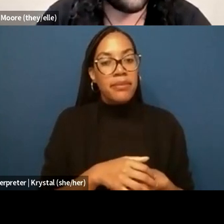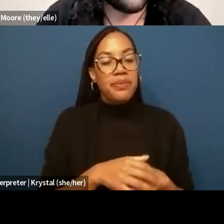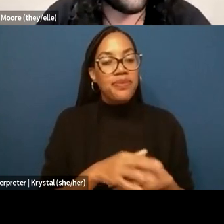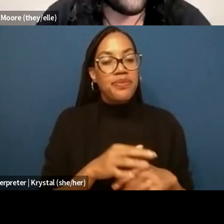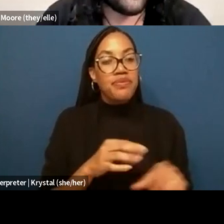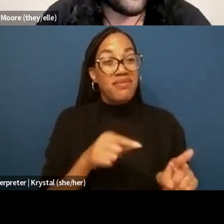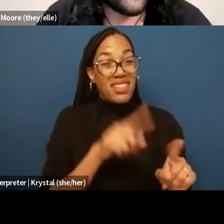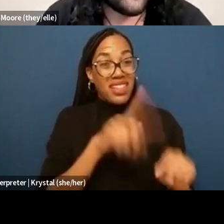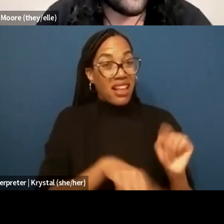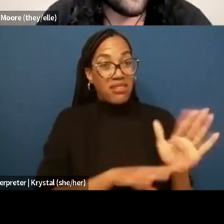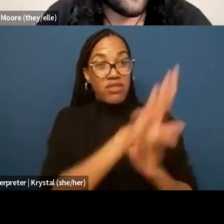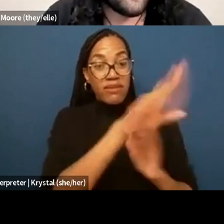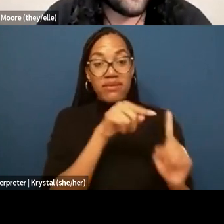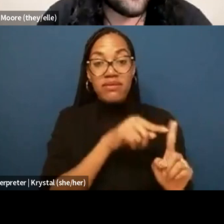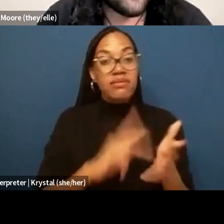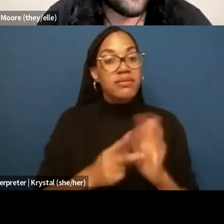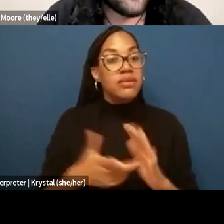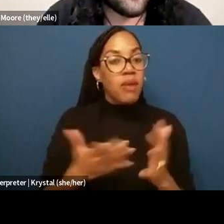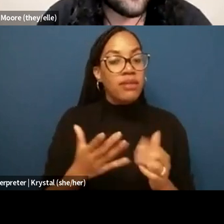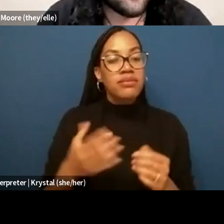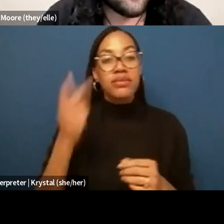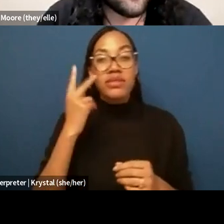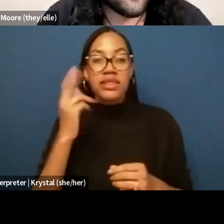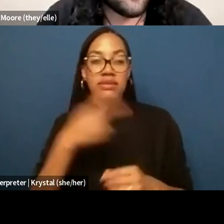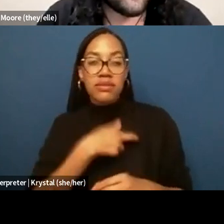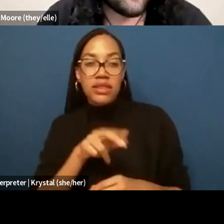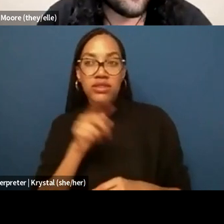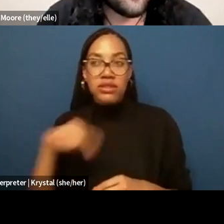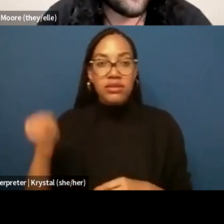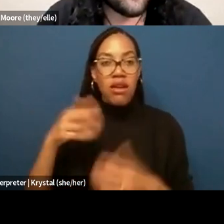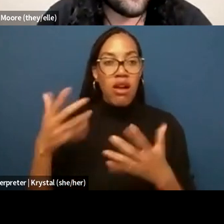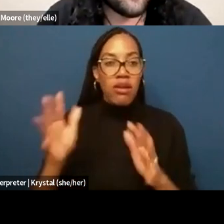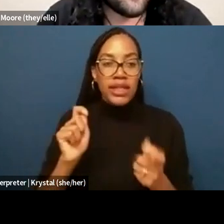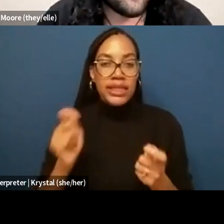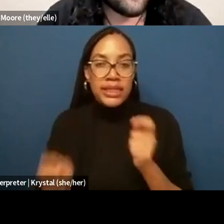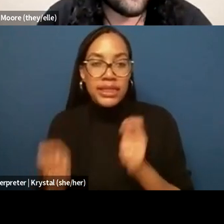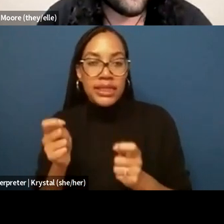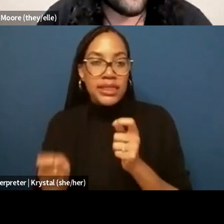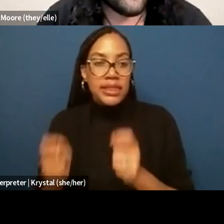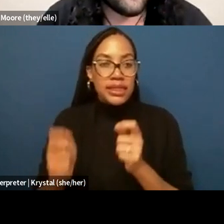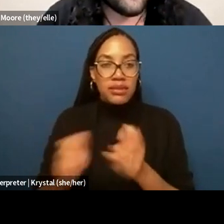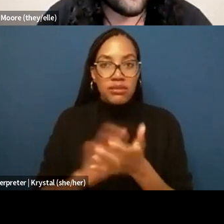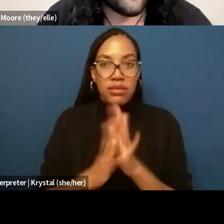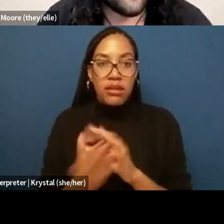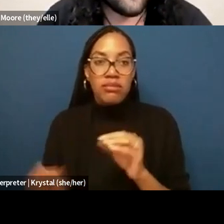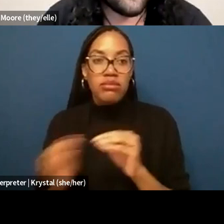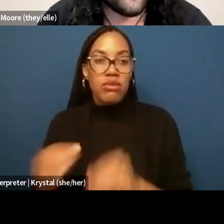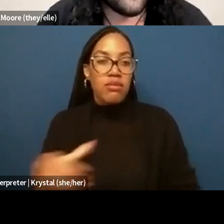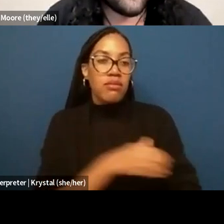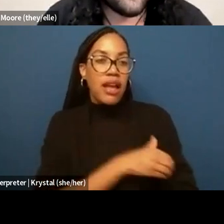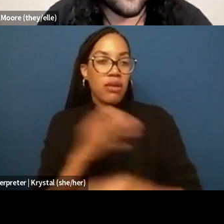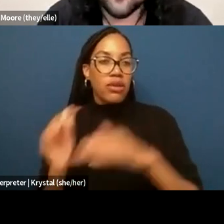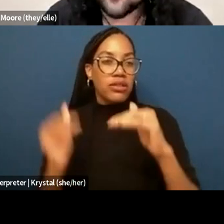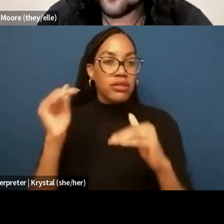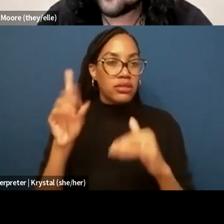is to adopt to and adapt to what has been a power dynamic. I think our devotional practices,